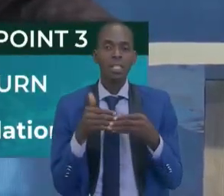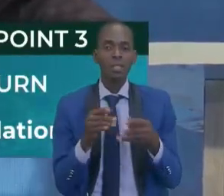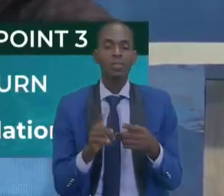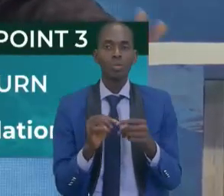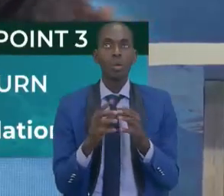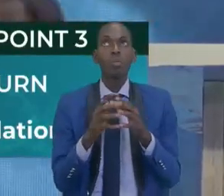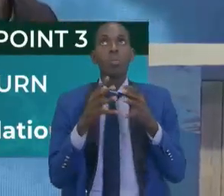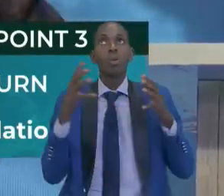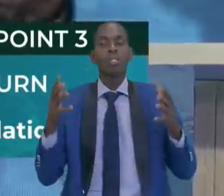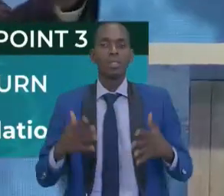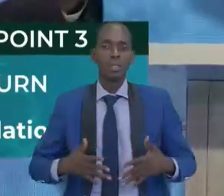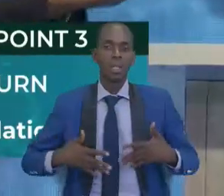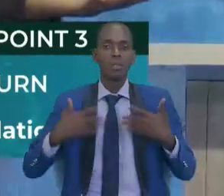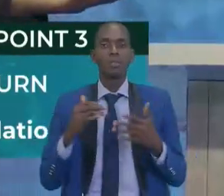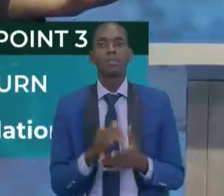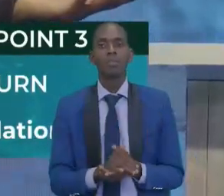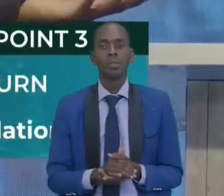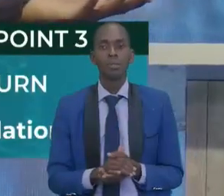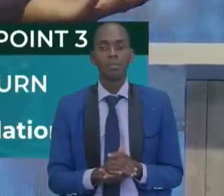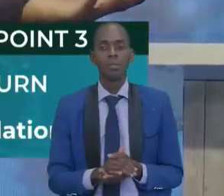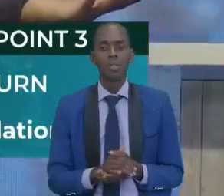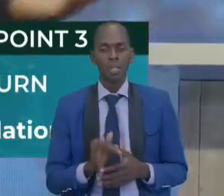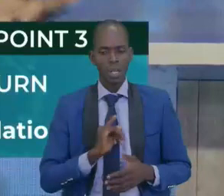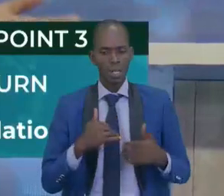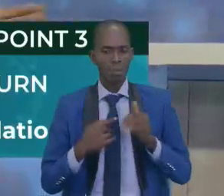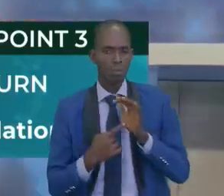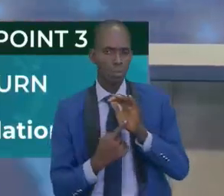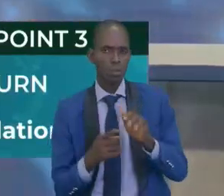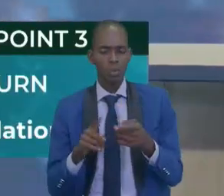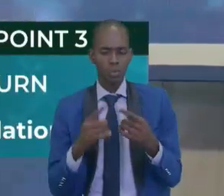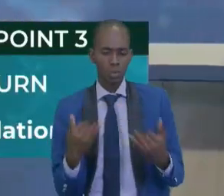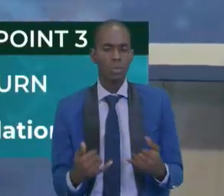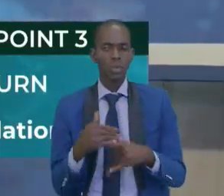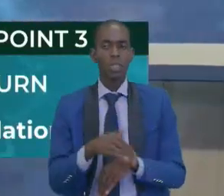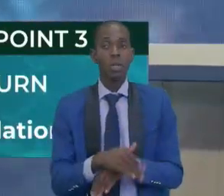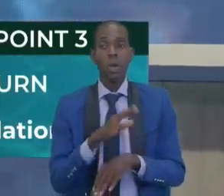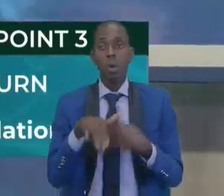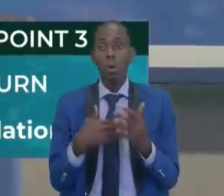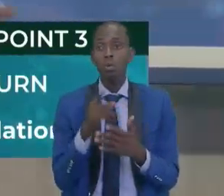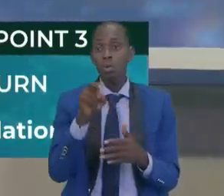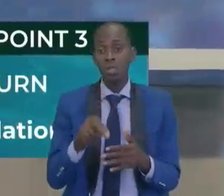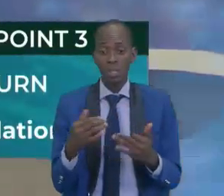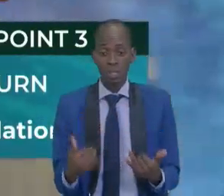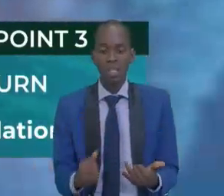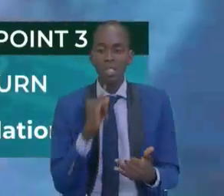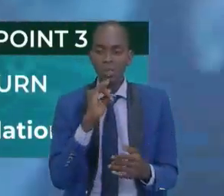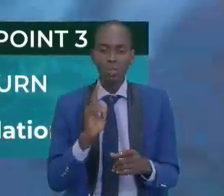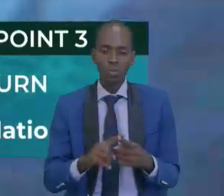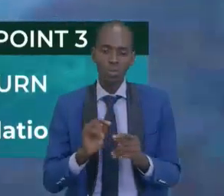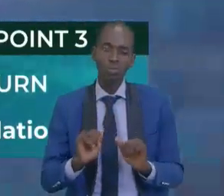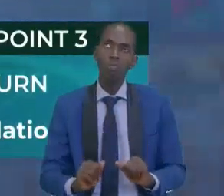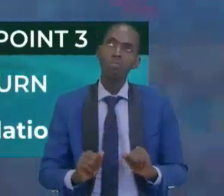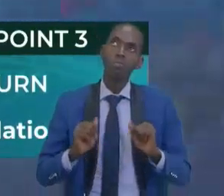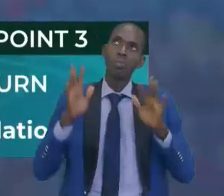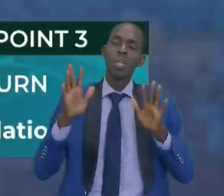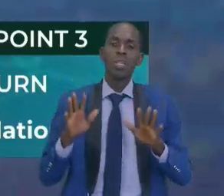life. I've shown you tonight. All you need to do is to turn around and then take the first